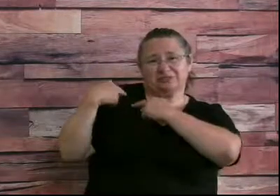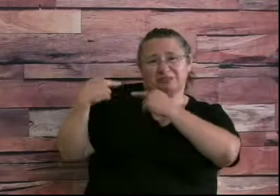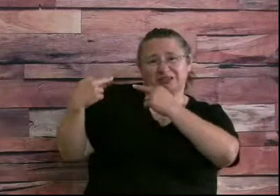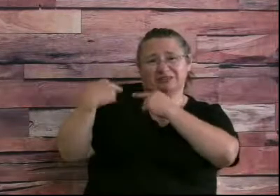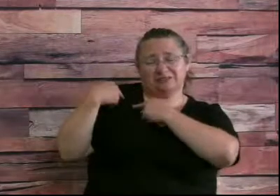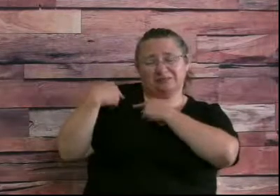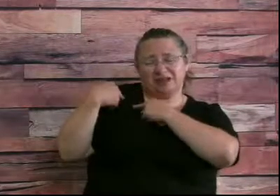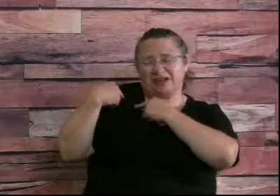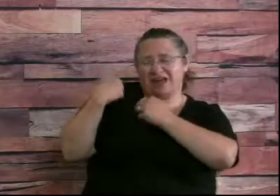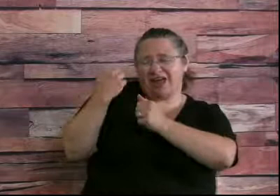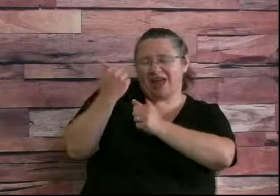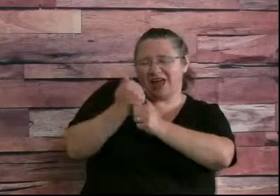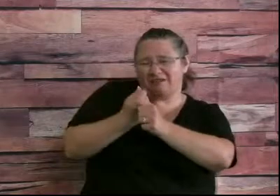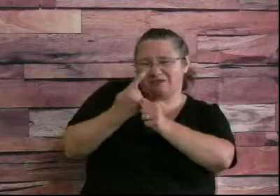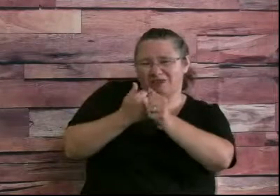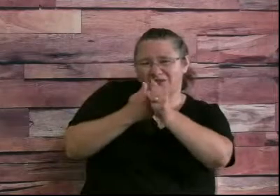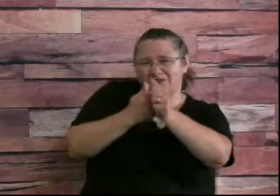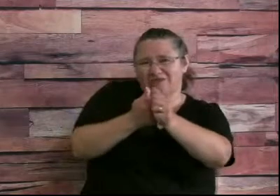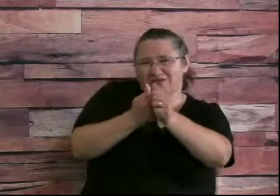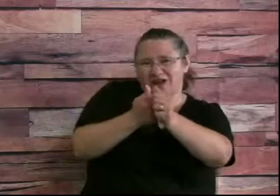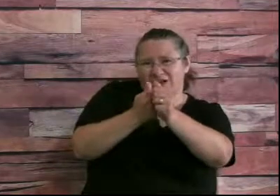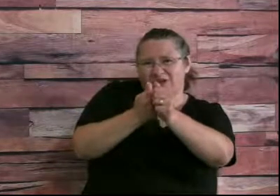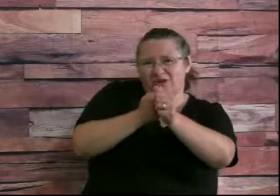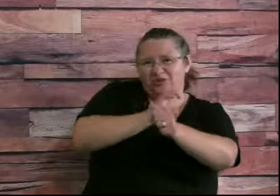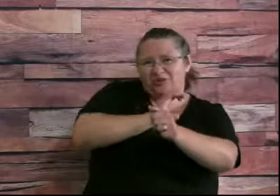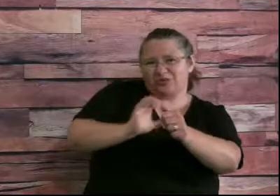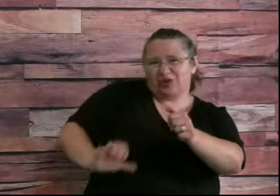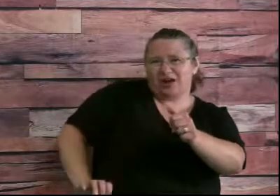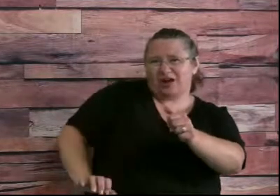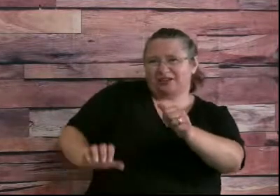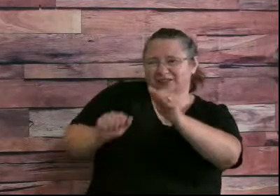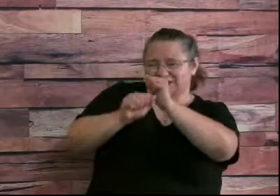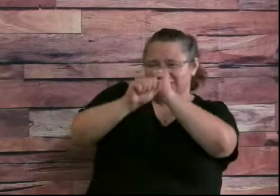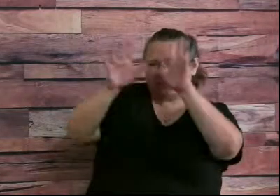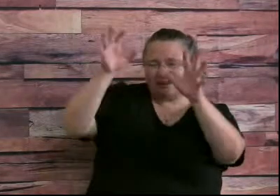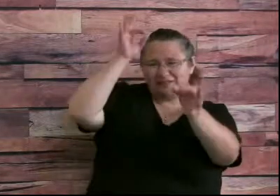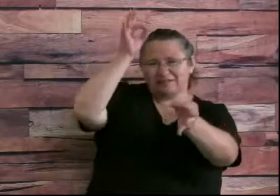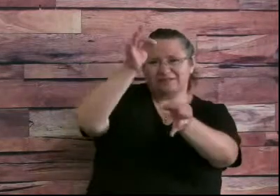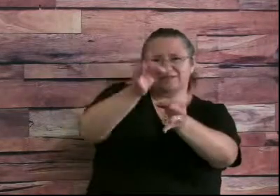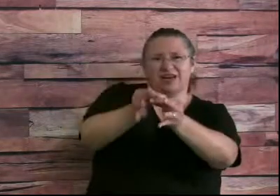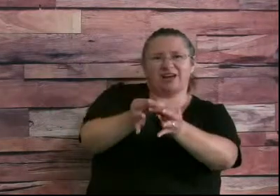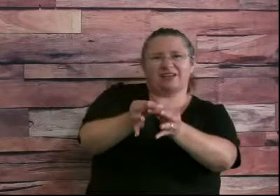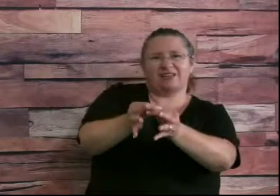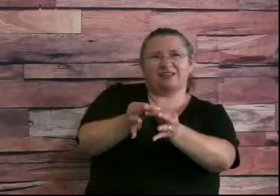responsibility of every follower of Christ is to cast the vision for the faith